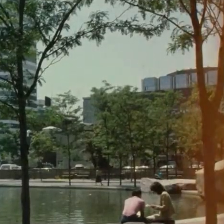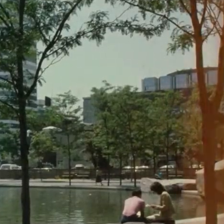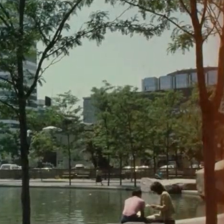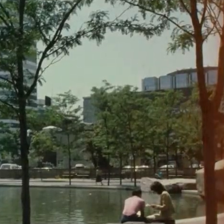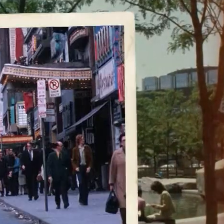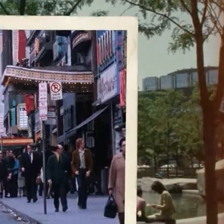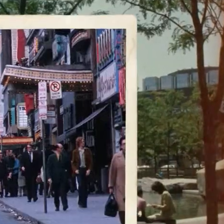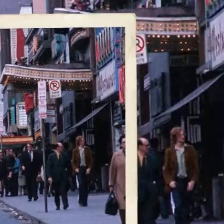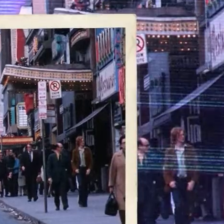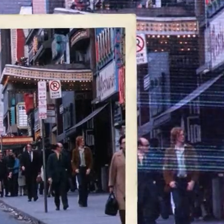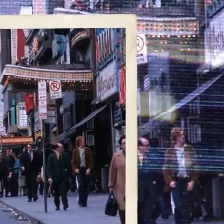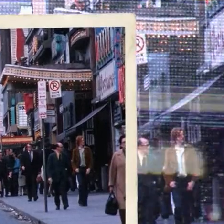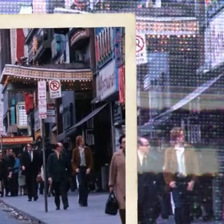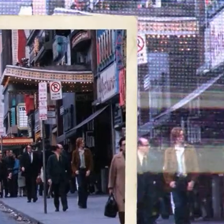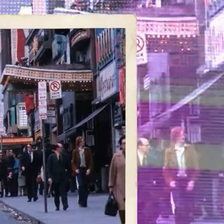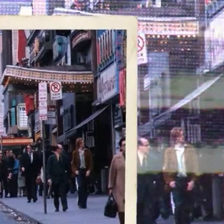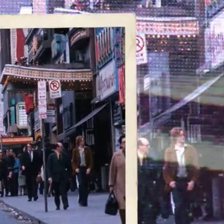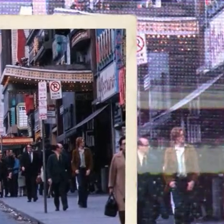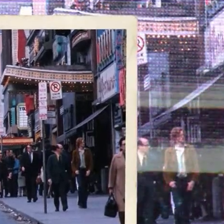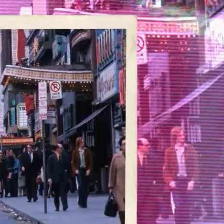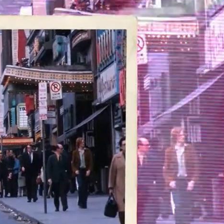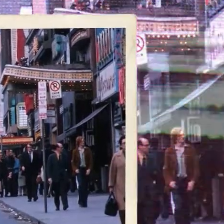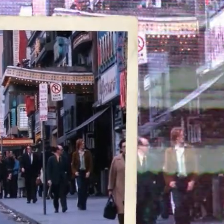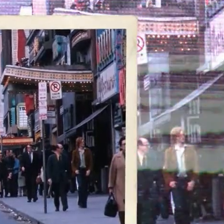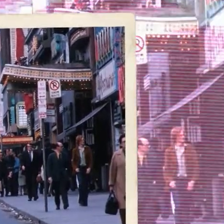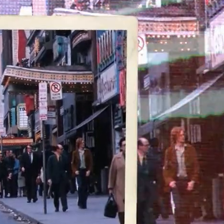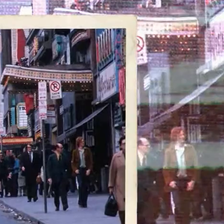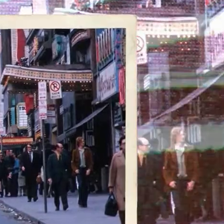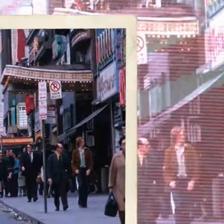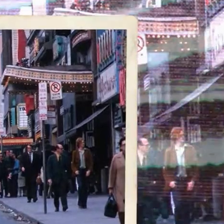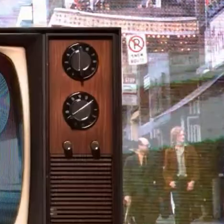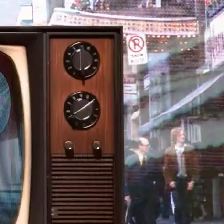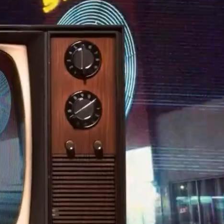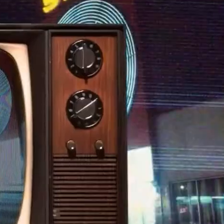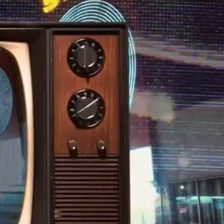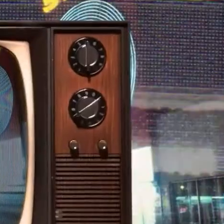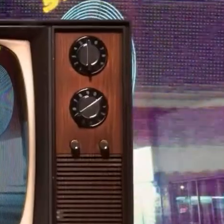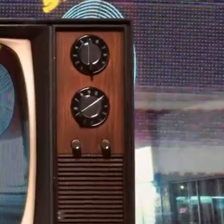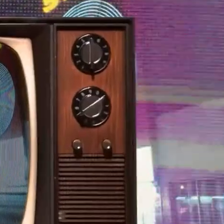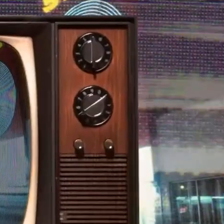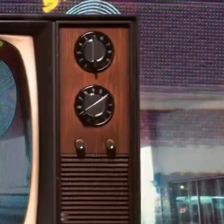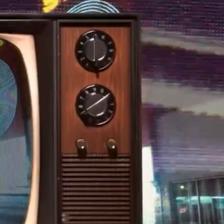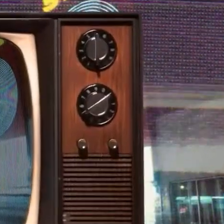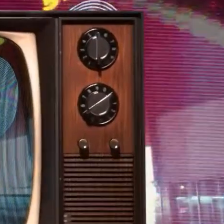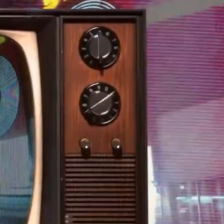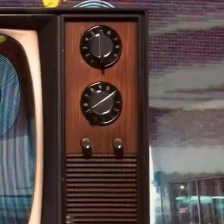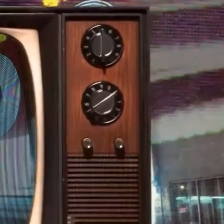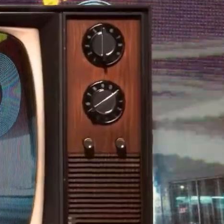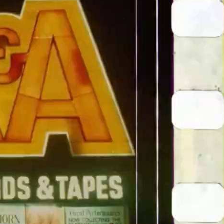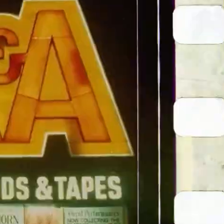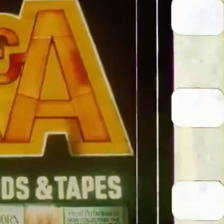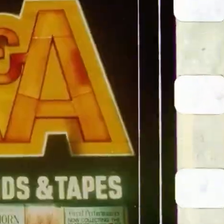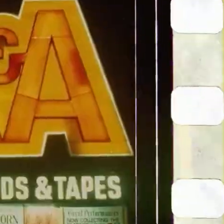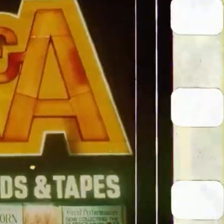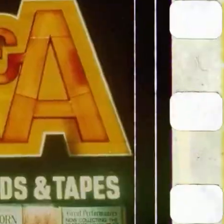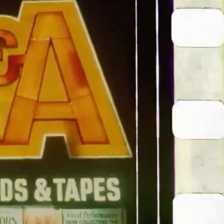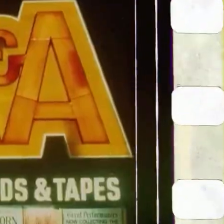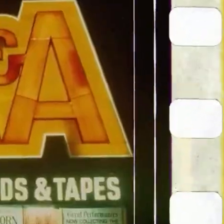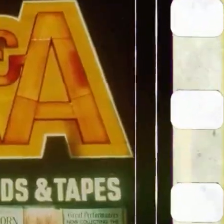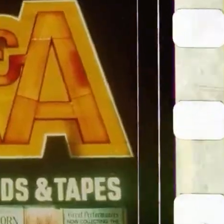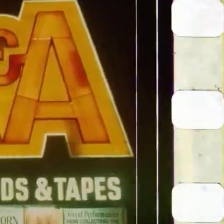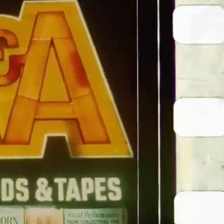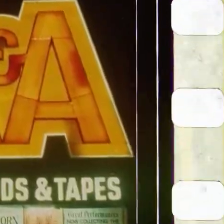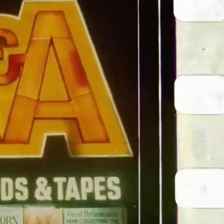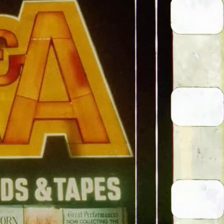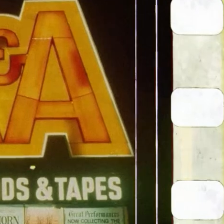From day one, our mission has been unique: to serve societal needs and prepare students for impactful careers.